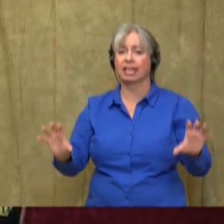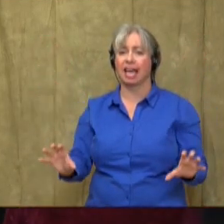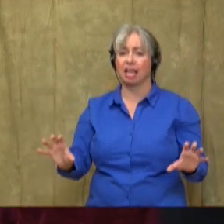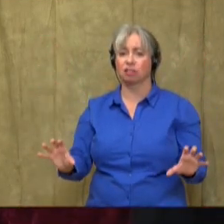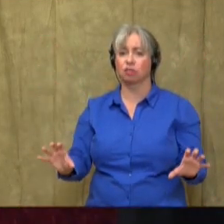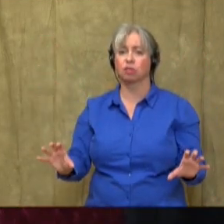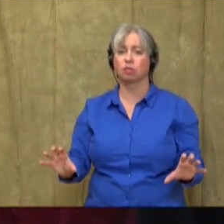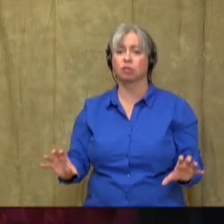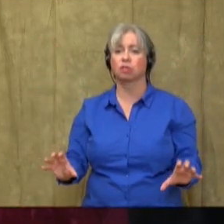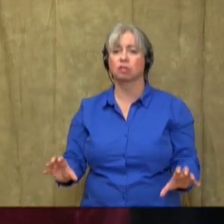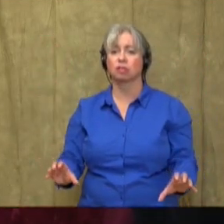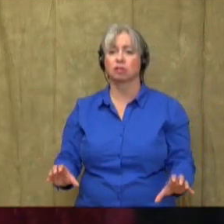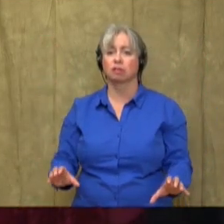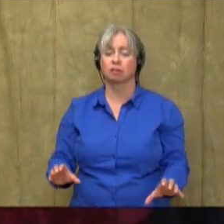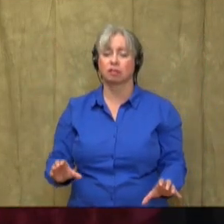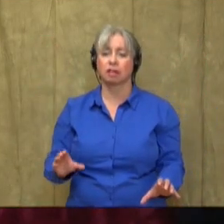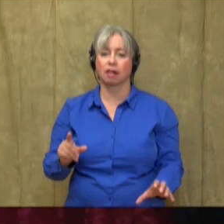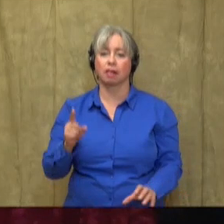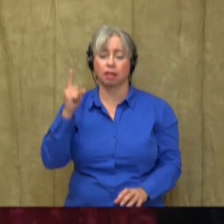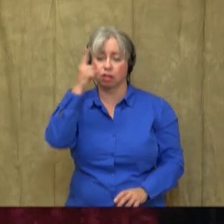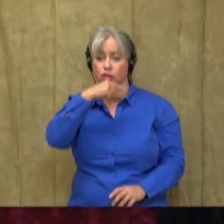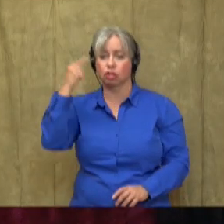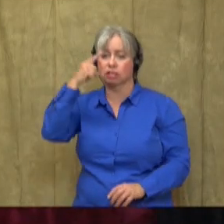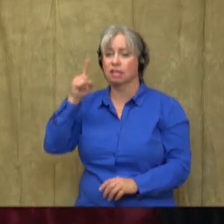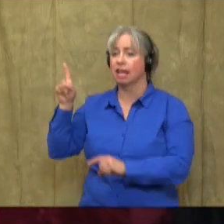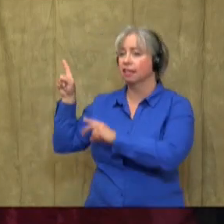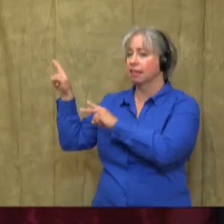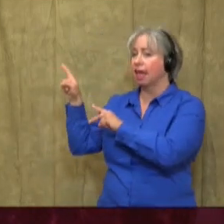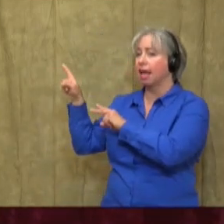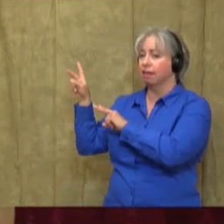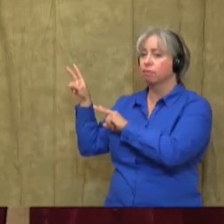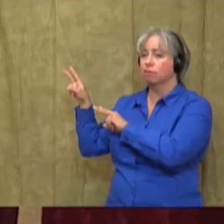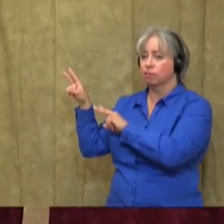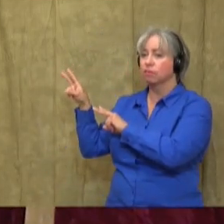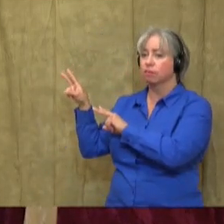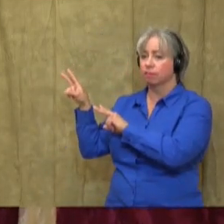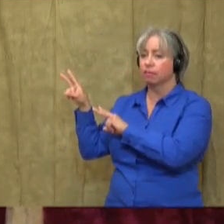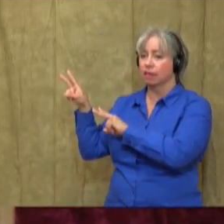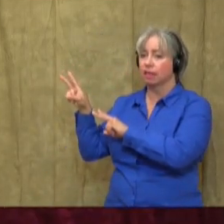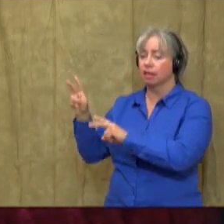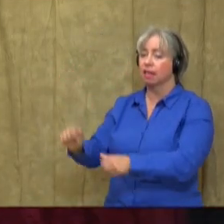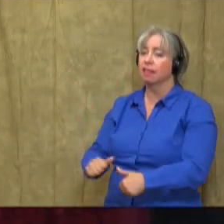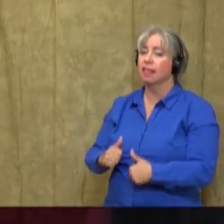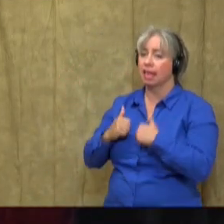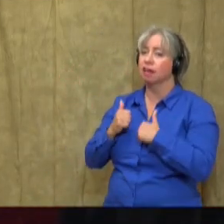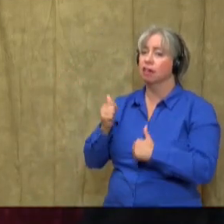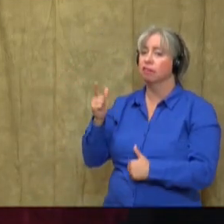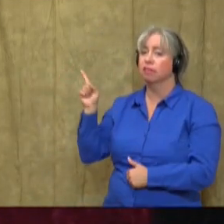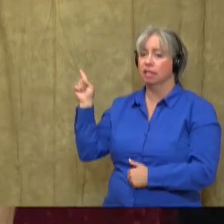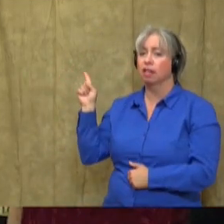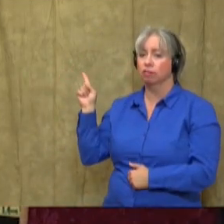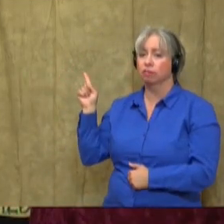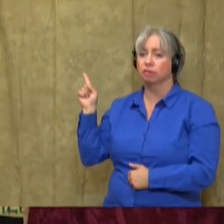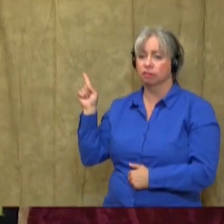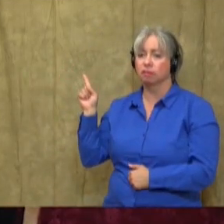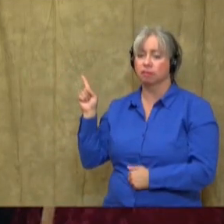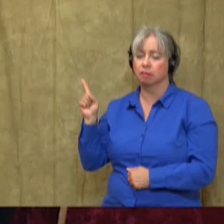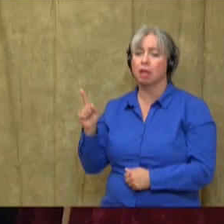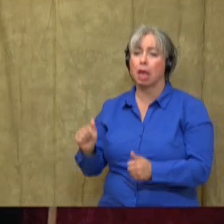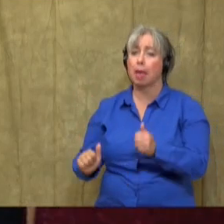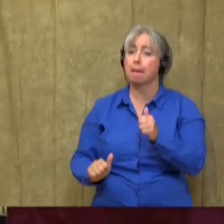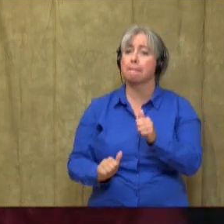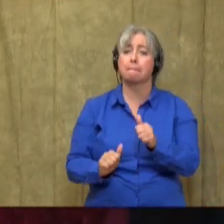medieval castles, we think of something that looks like this. And they did exist. There were quite a few of those, but most of the homes for